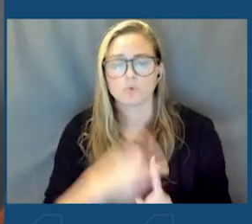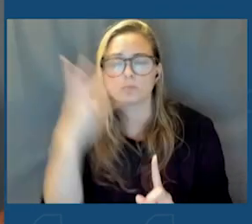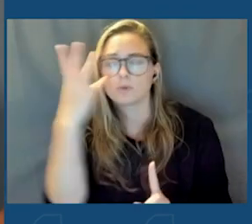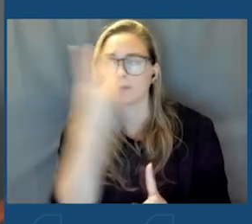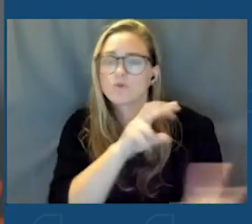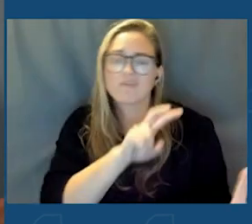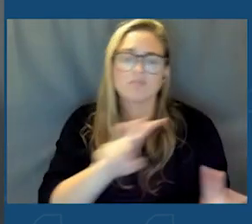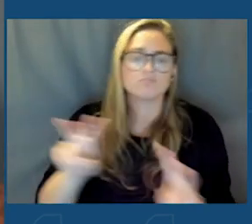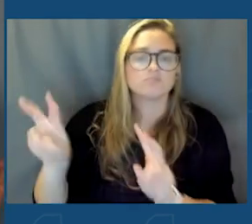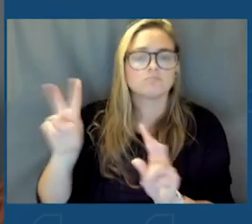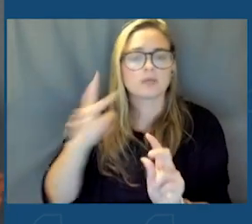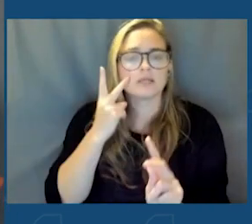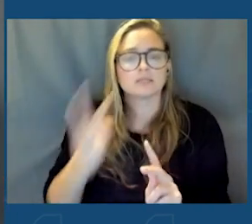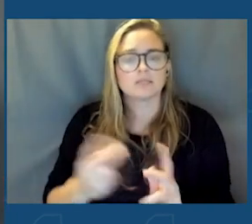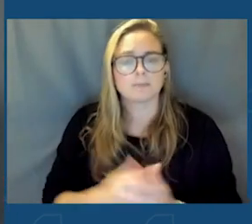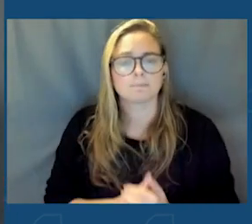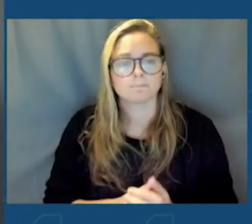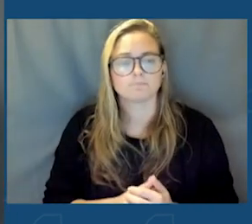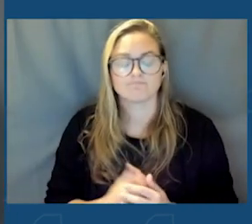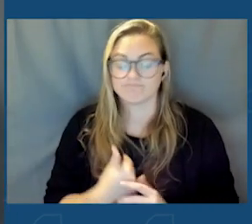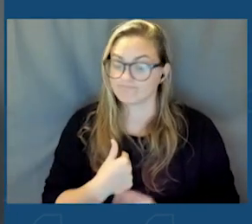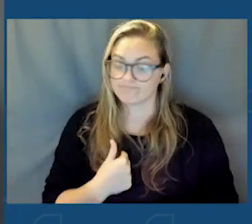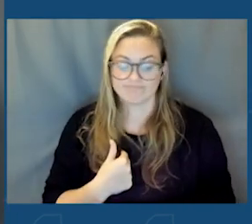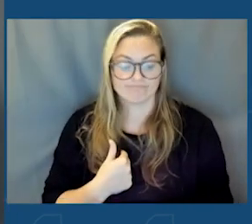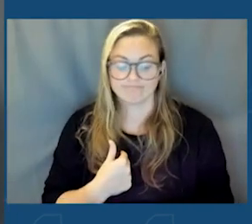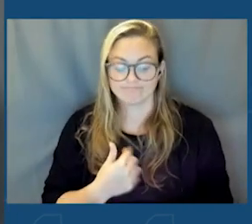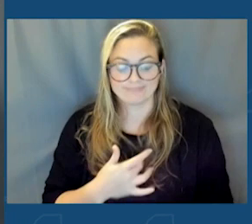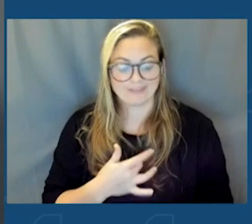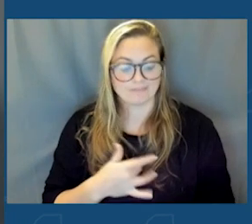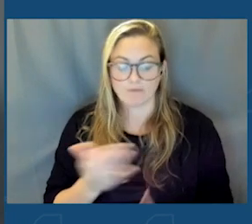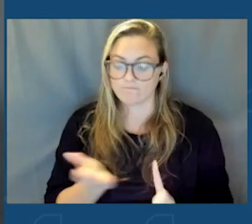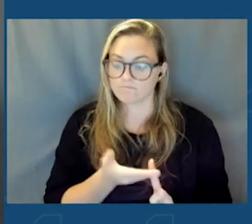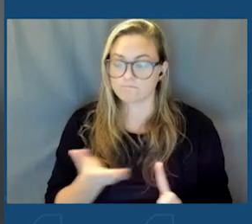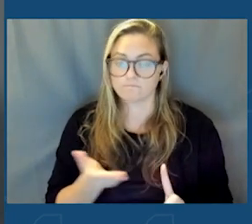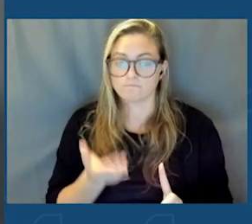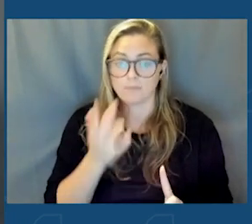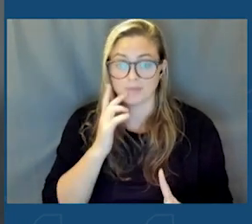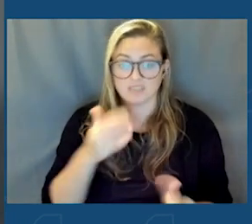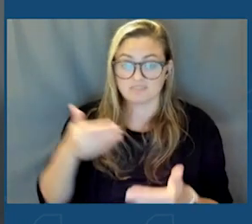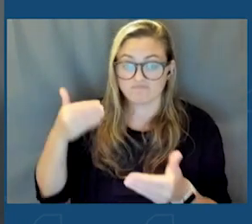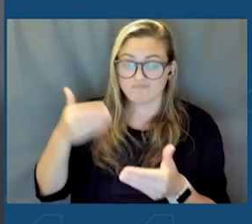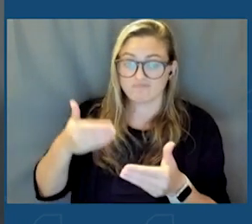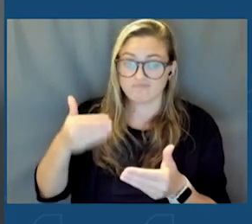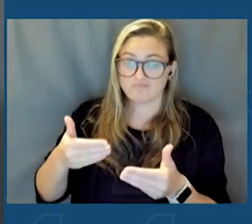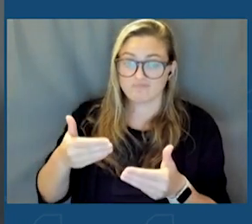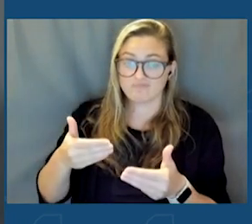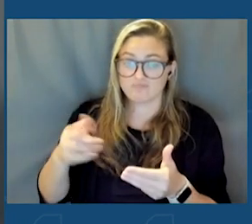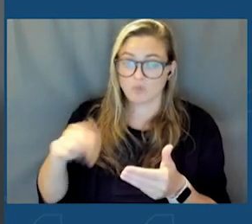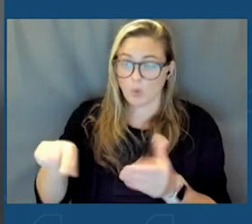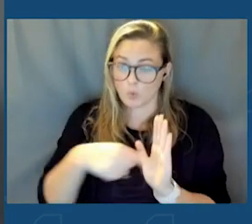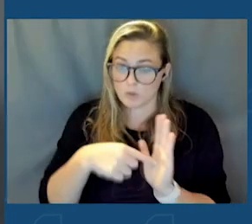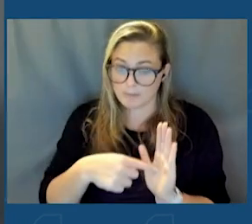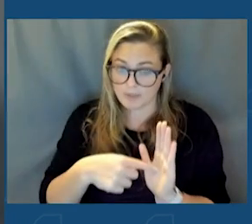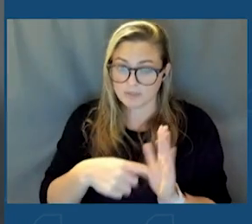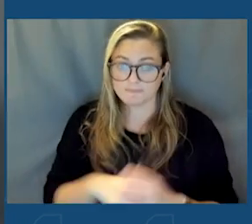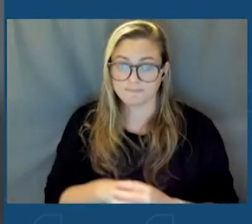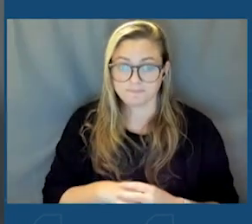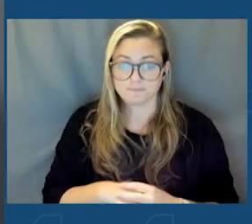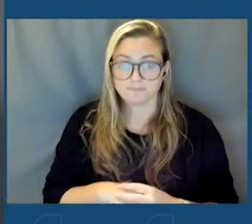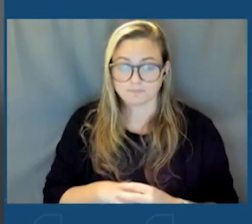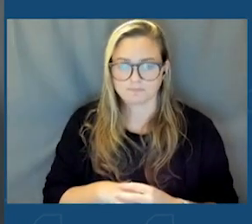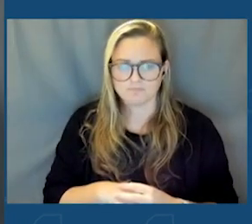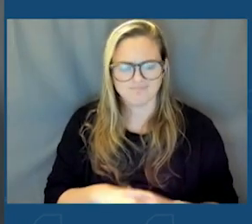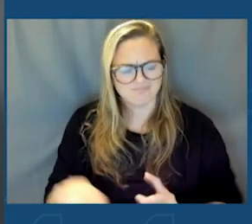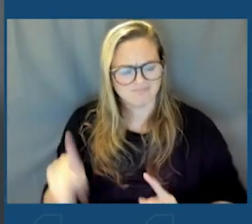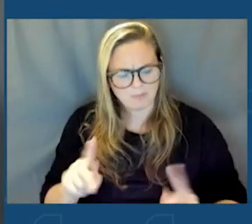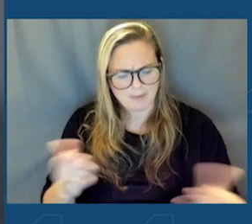point. And I'm convinced, because of this proximity to those symbols, that the people